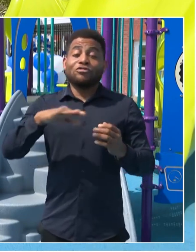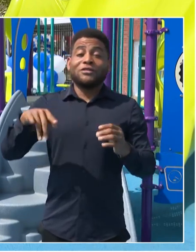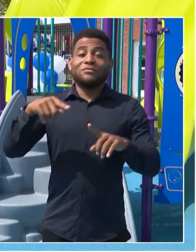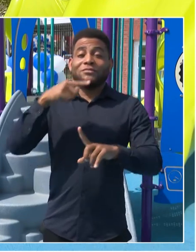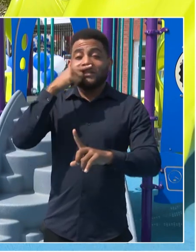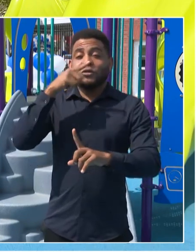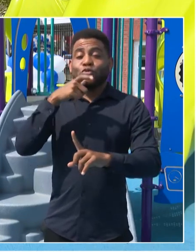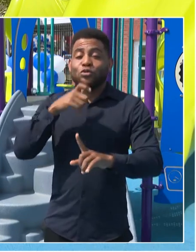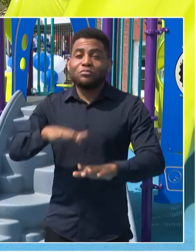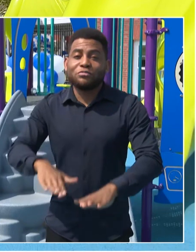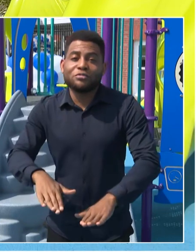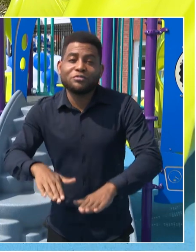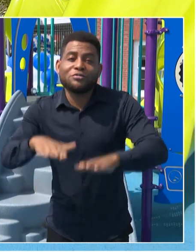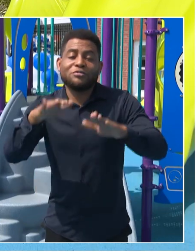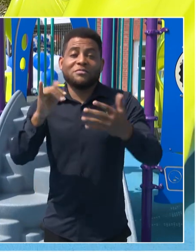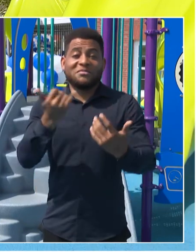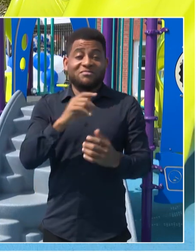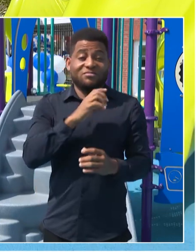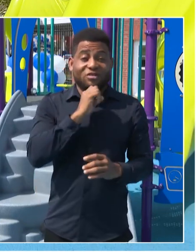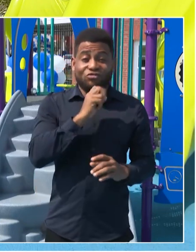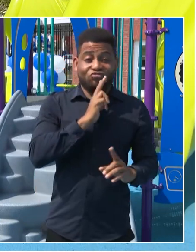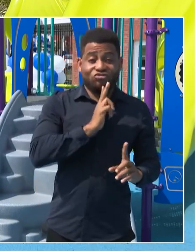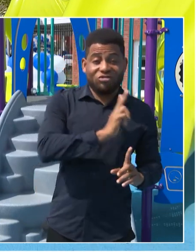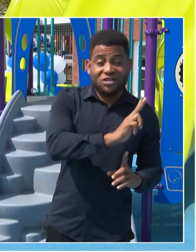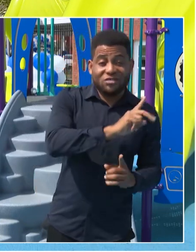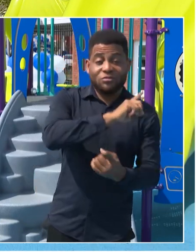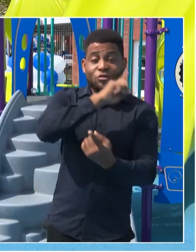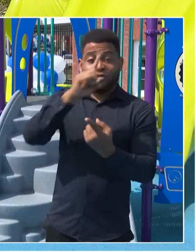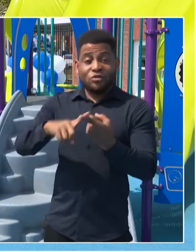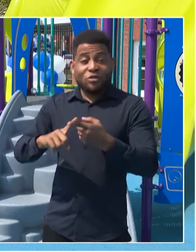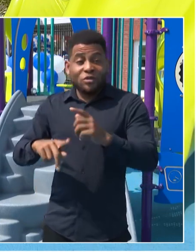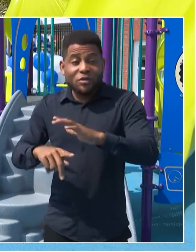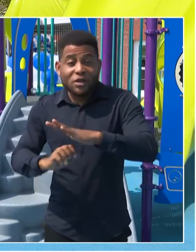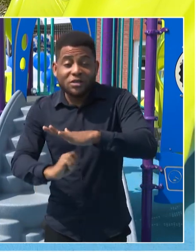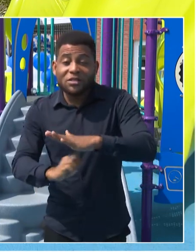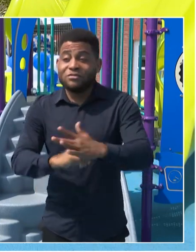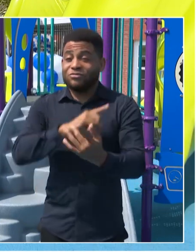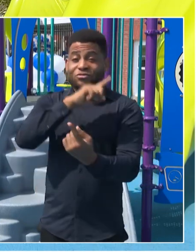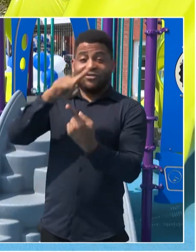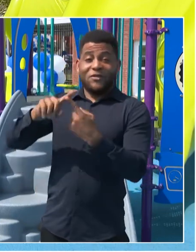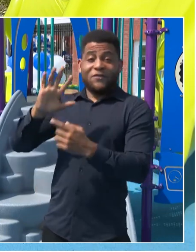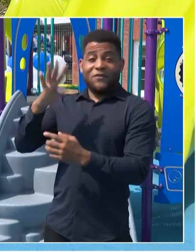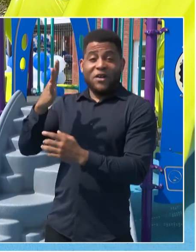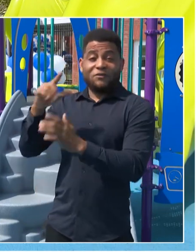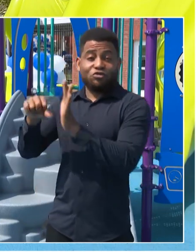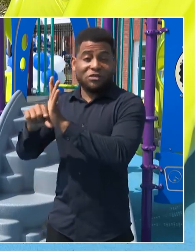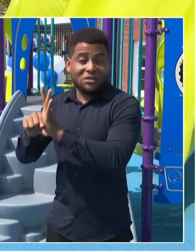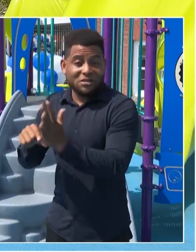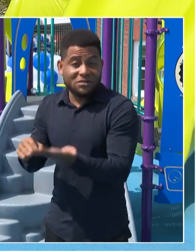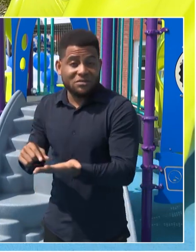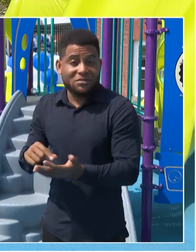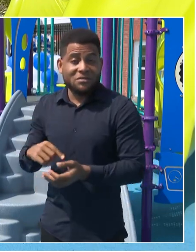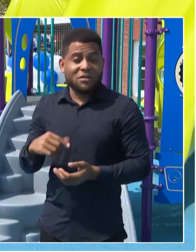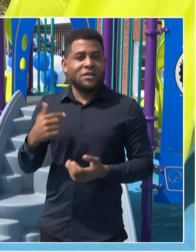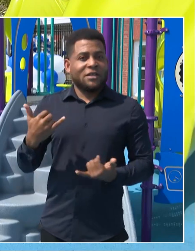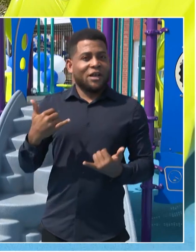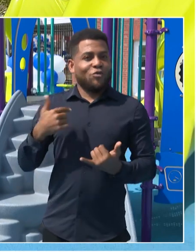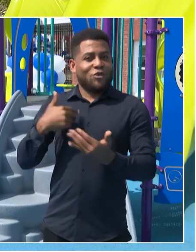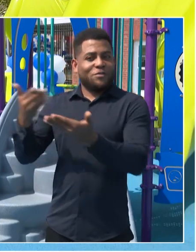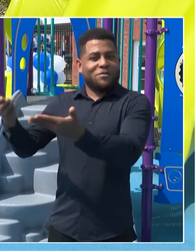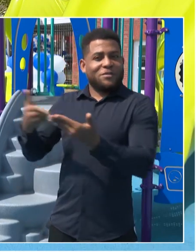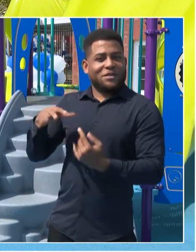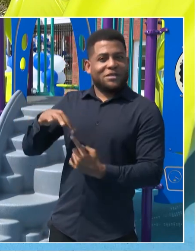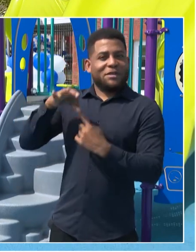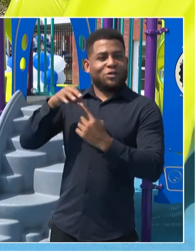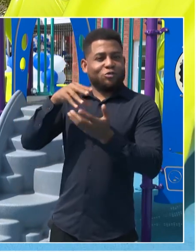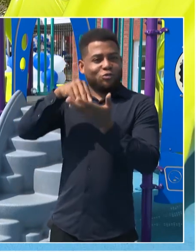have you here. I want to welcome a very special student. Jahan Watson is a fifth grader here at Minor, and he is going to share a few words and